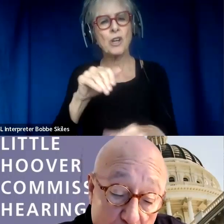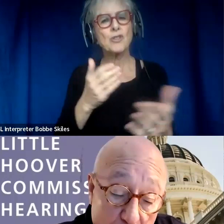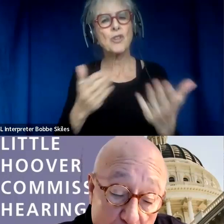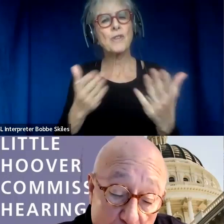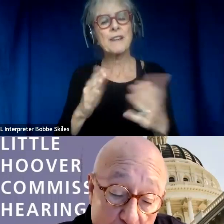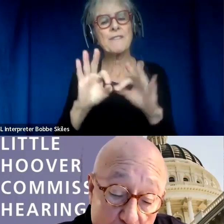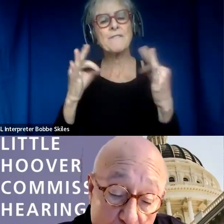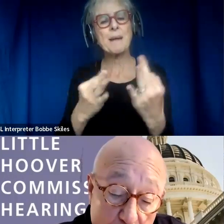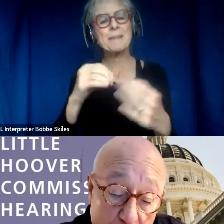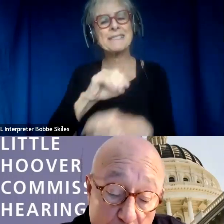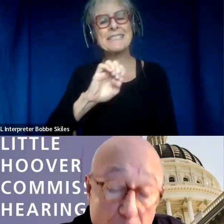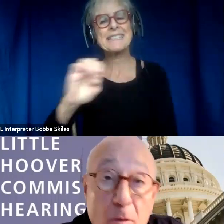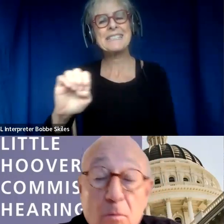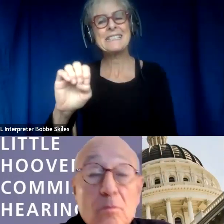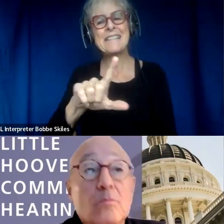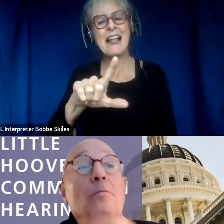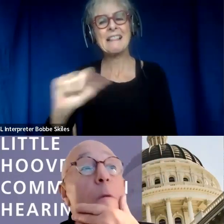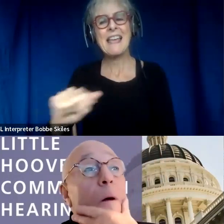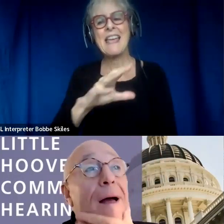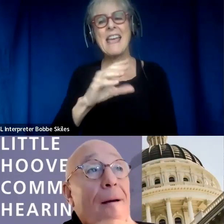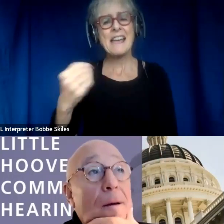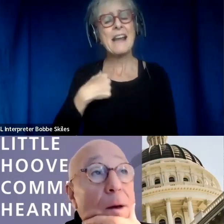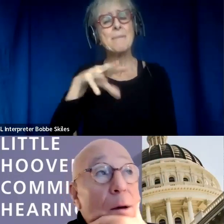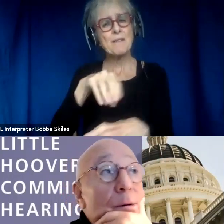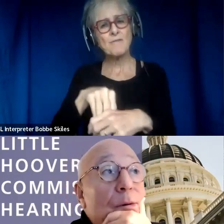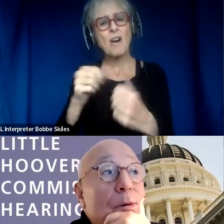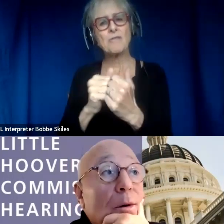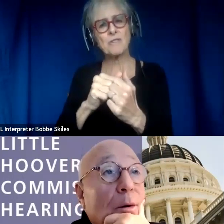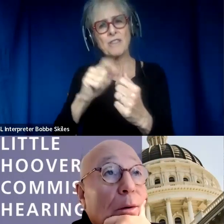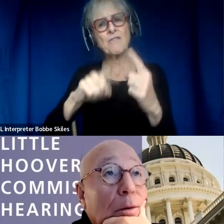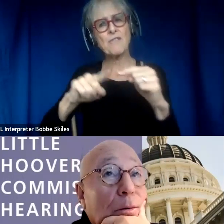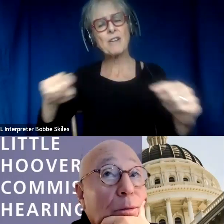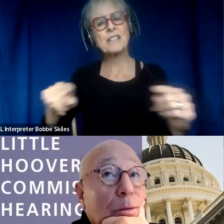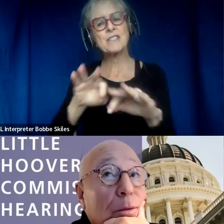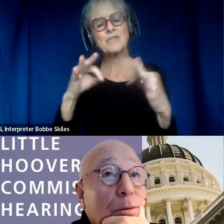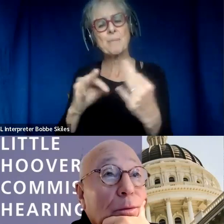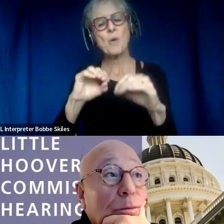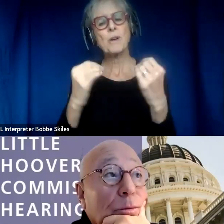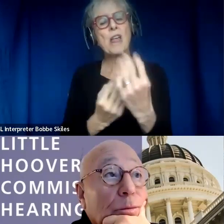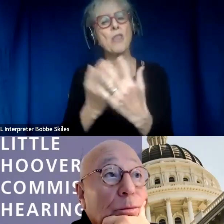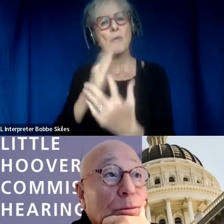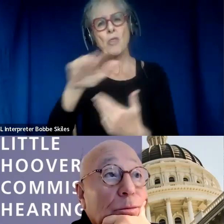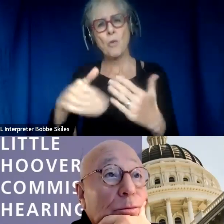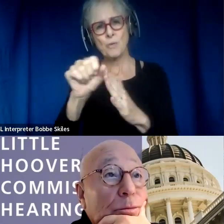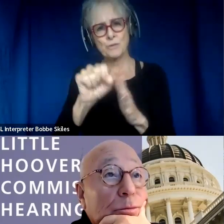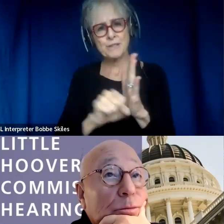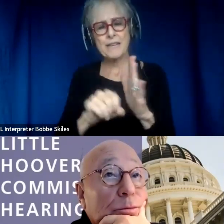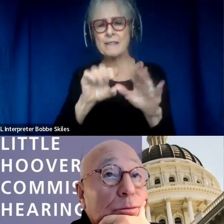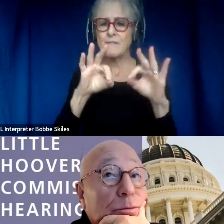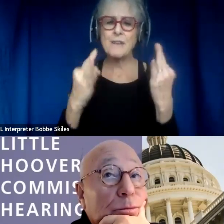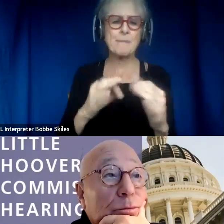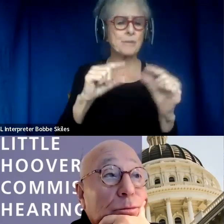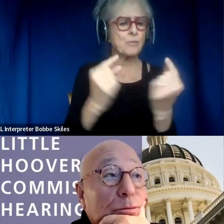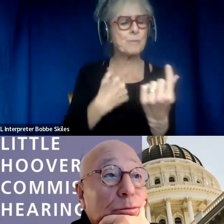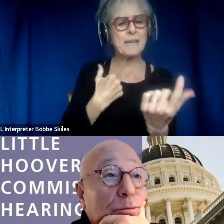with various family organizations across the state. And the families and groups that I hang out with, like Family